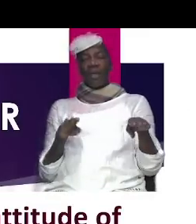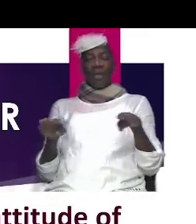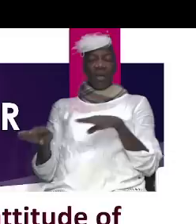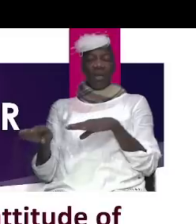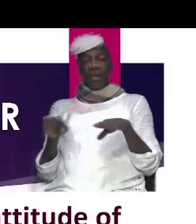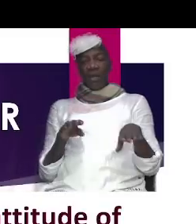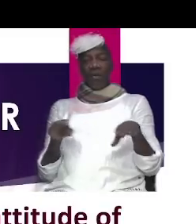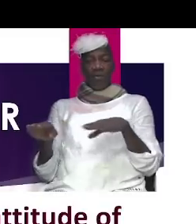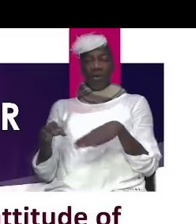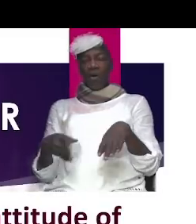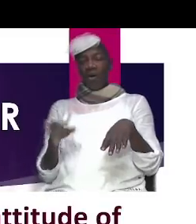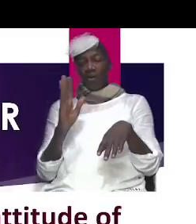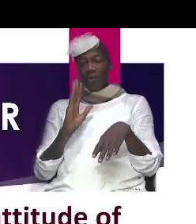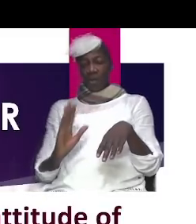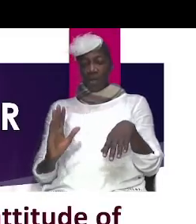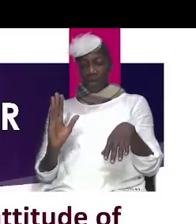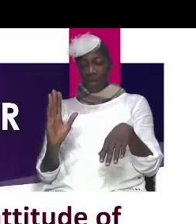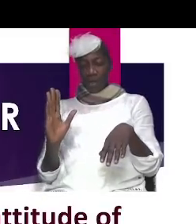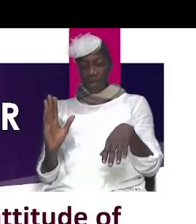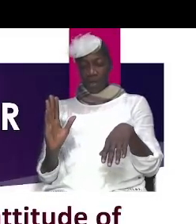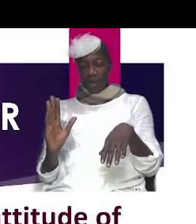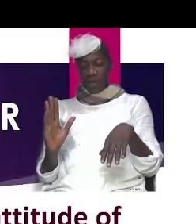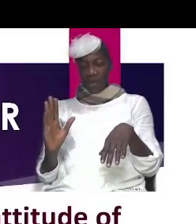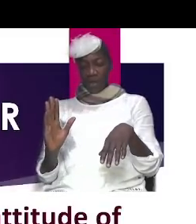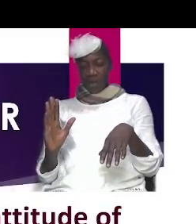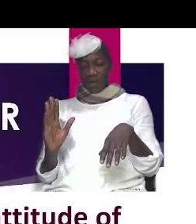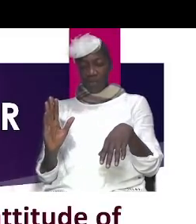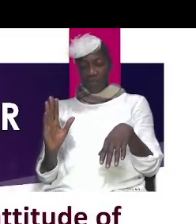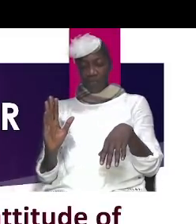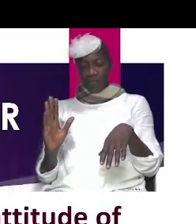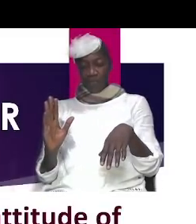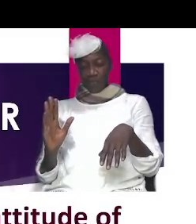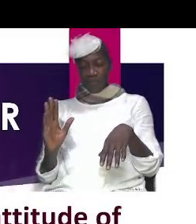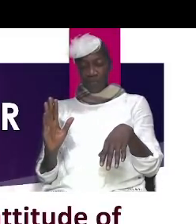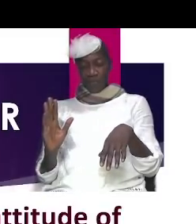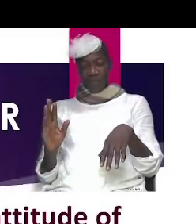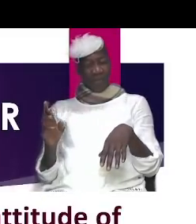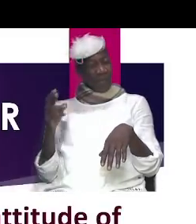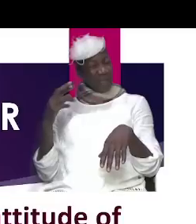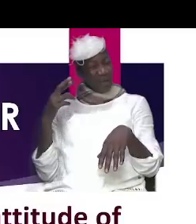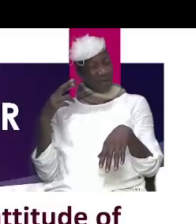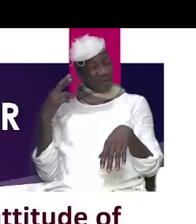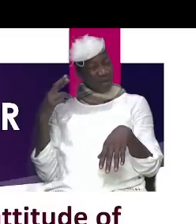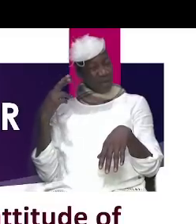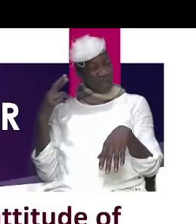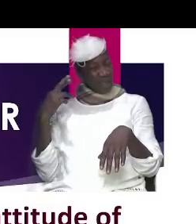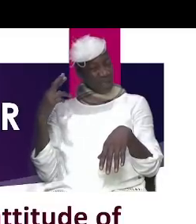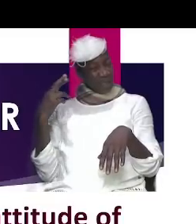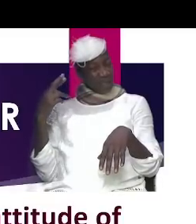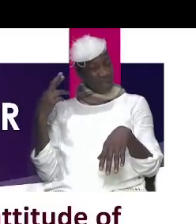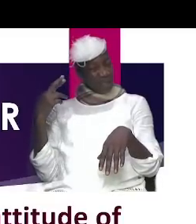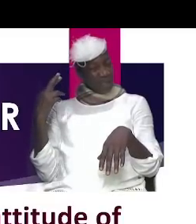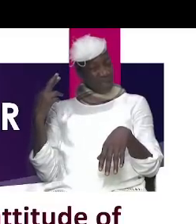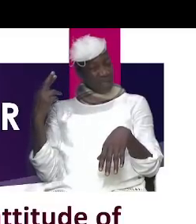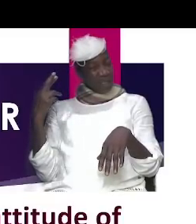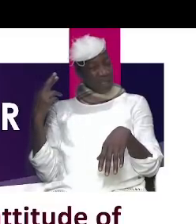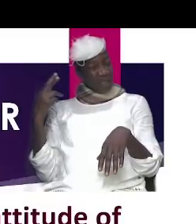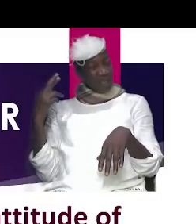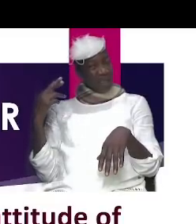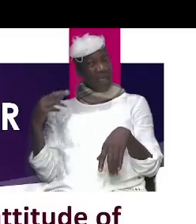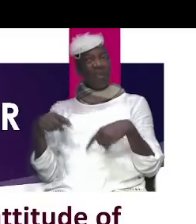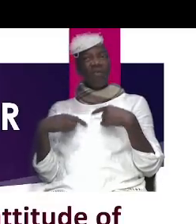God. The attitude, the motive, our reasoning for executing